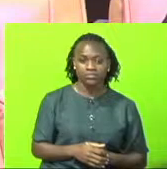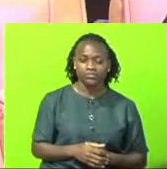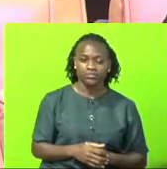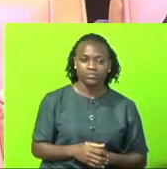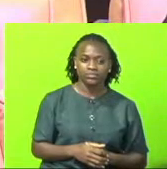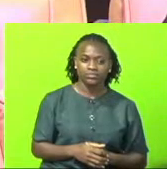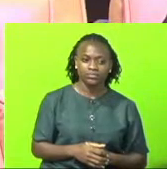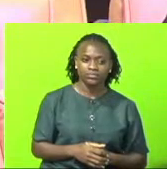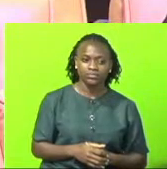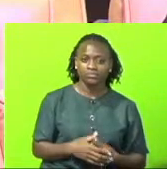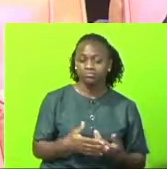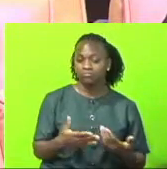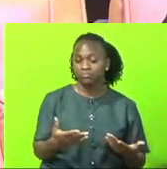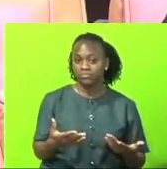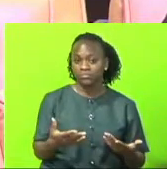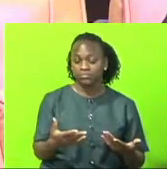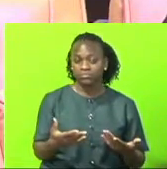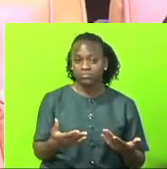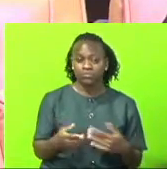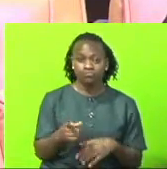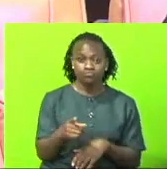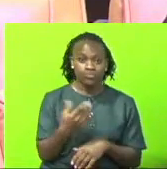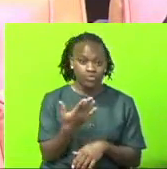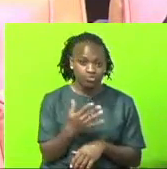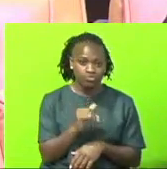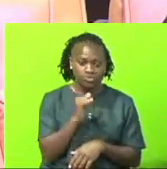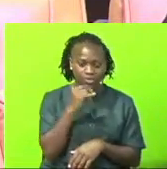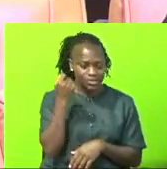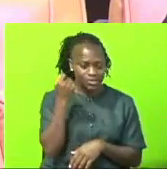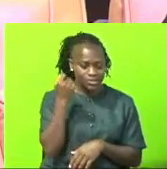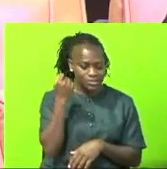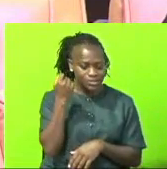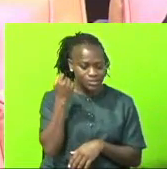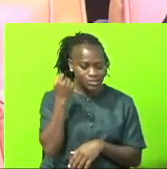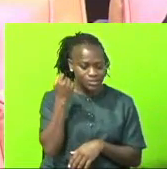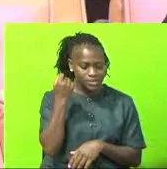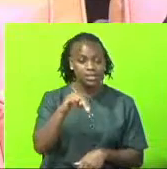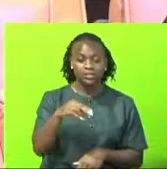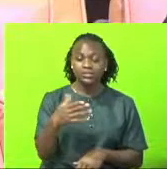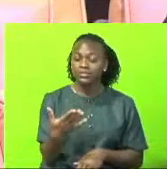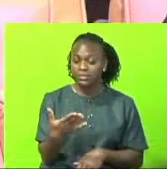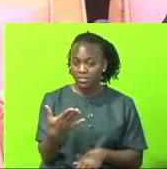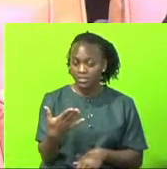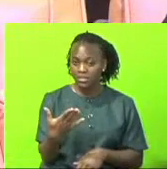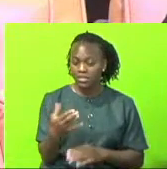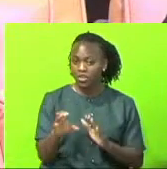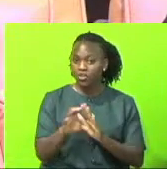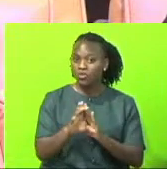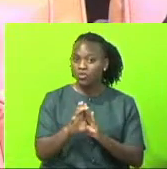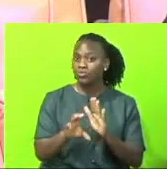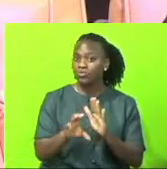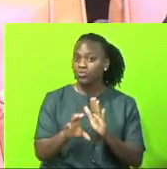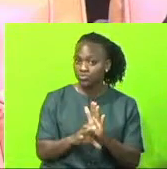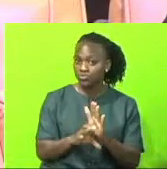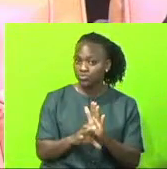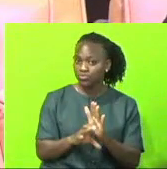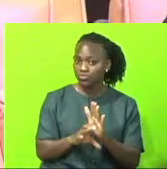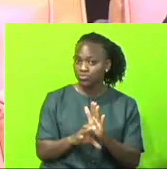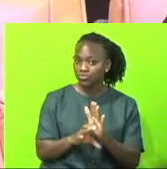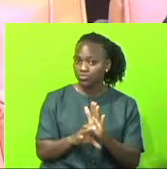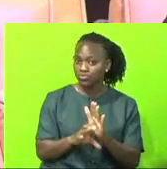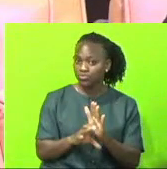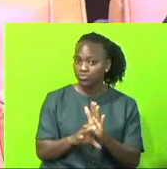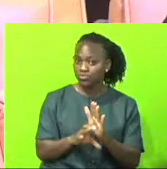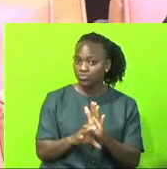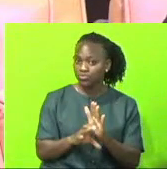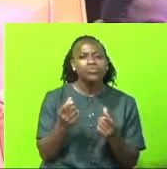the Constitution of the Republic and any law for that matter, you ought to put a